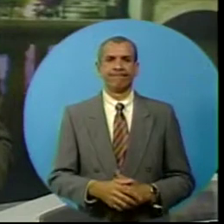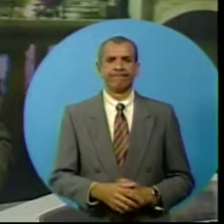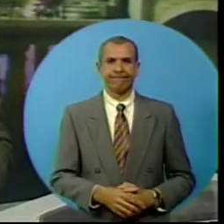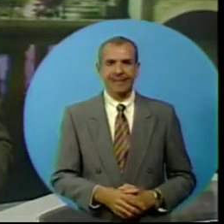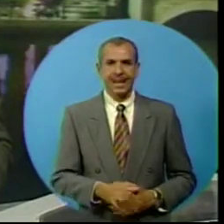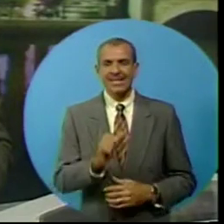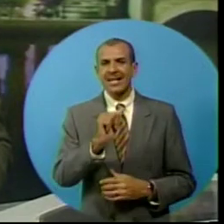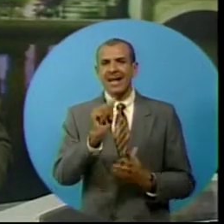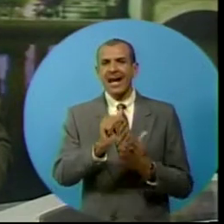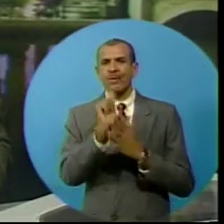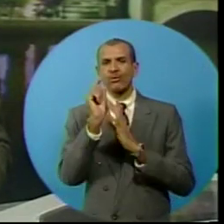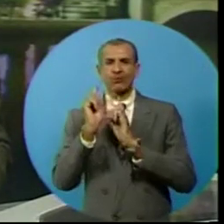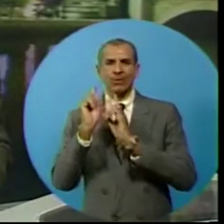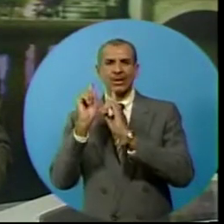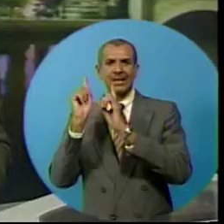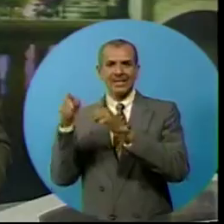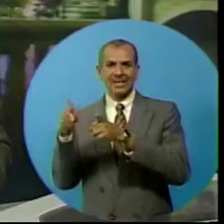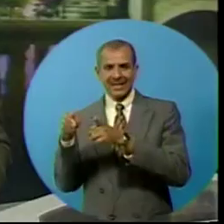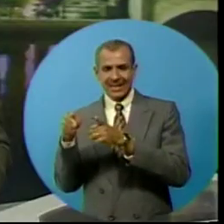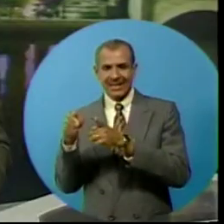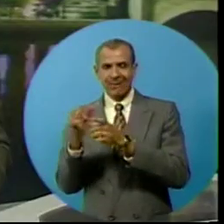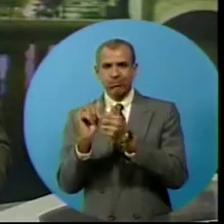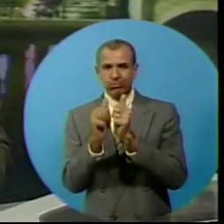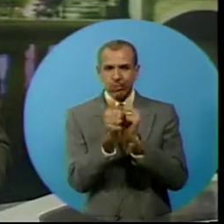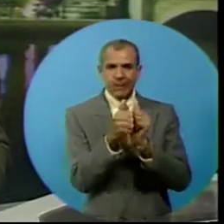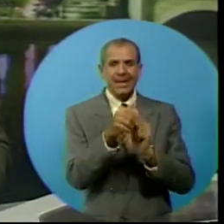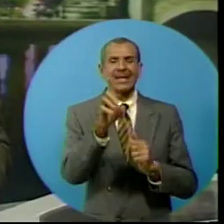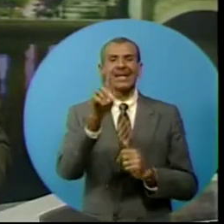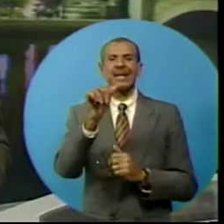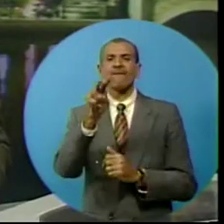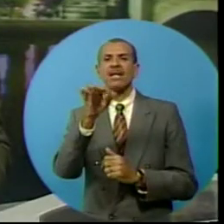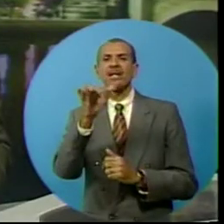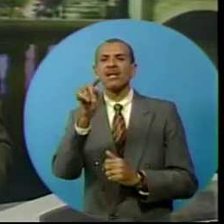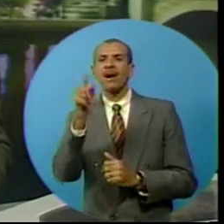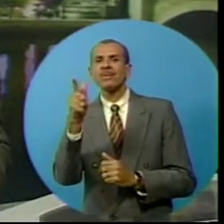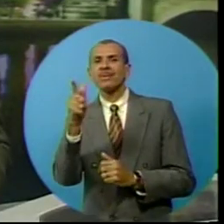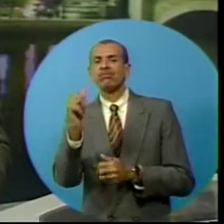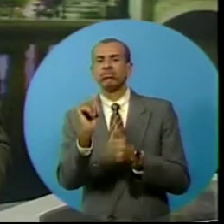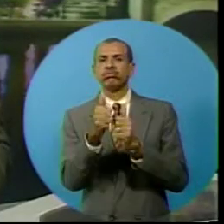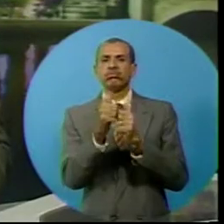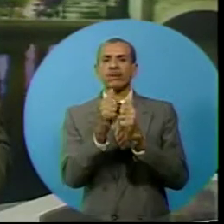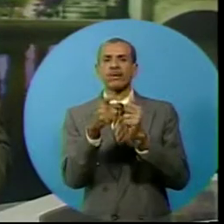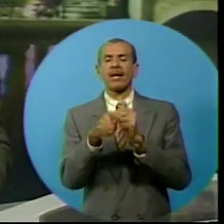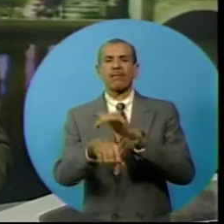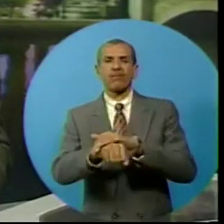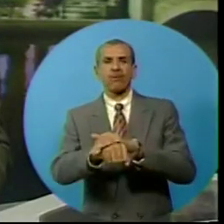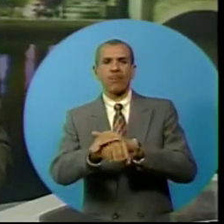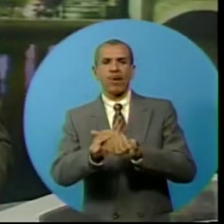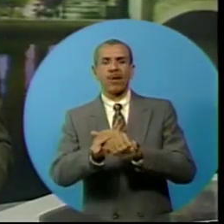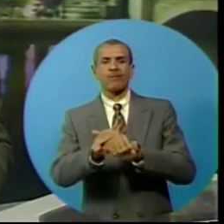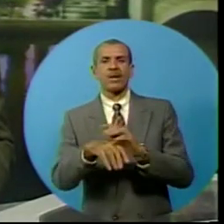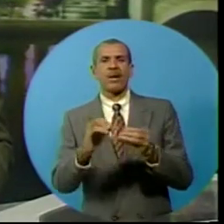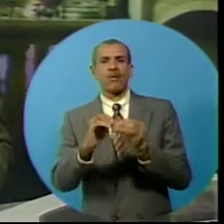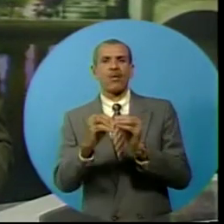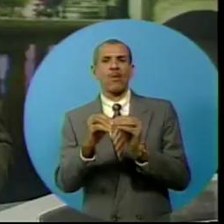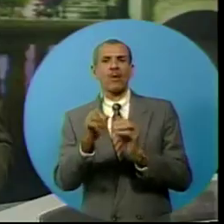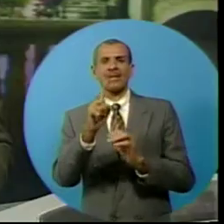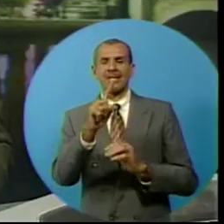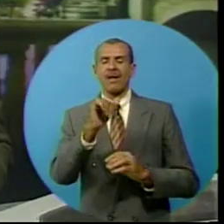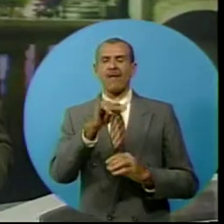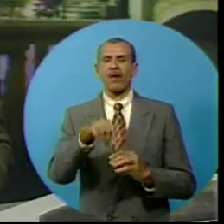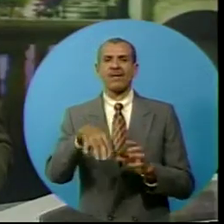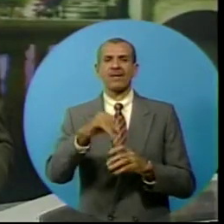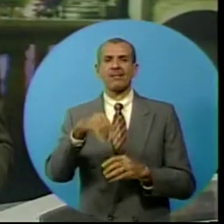St Andrew are heading into the playoffs of the David Thompson Memorial Football Classic as the #1 seed out of Zone 6. Last night